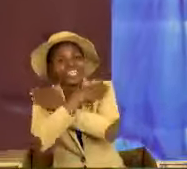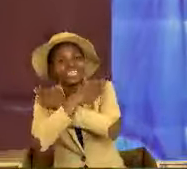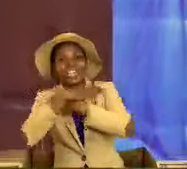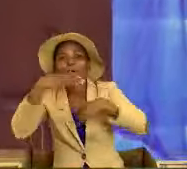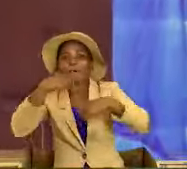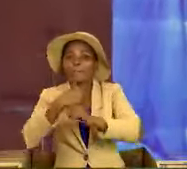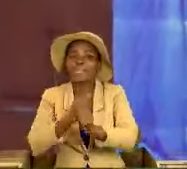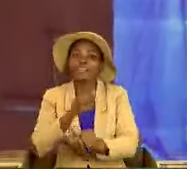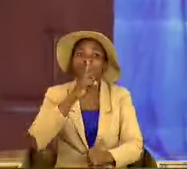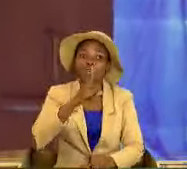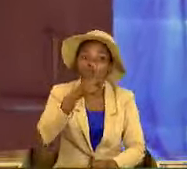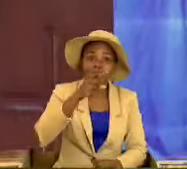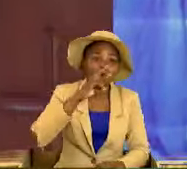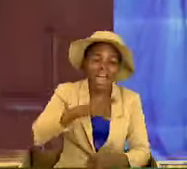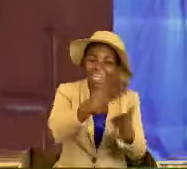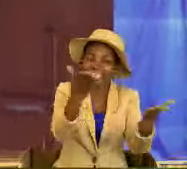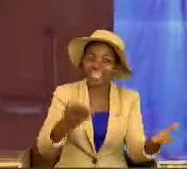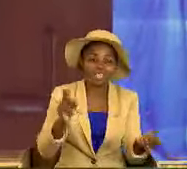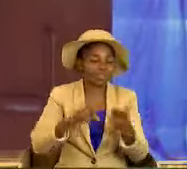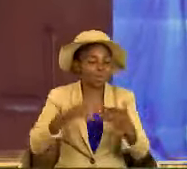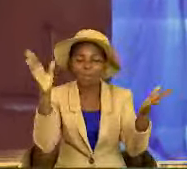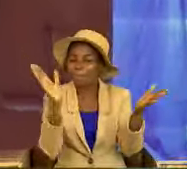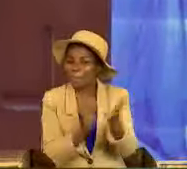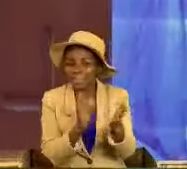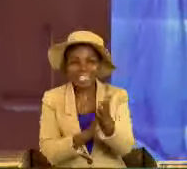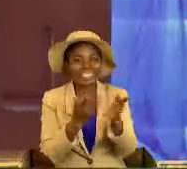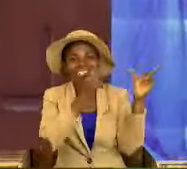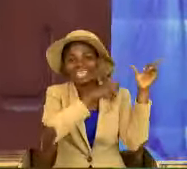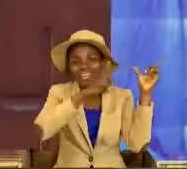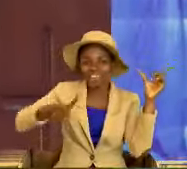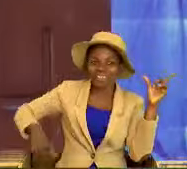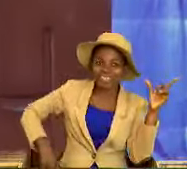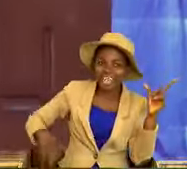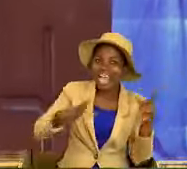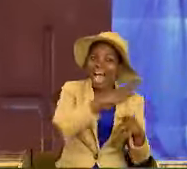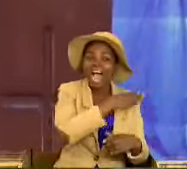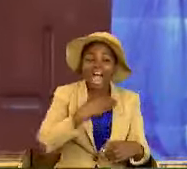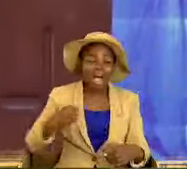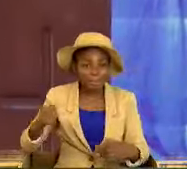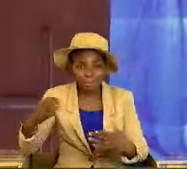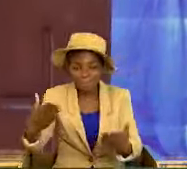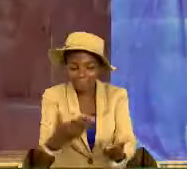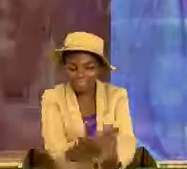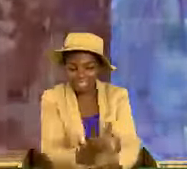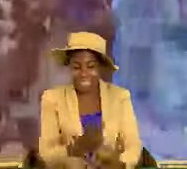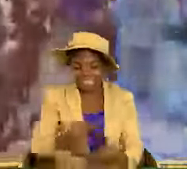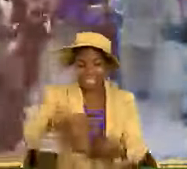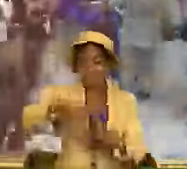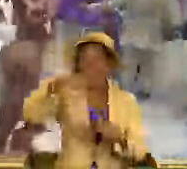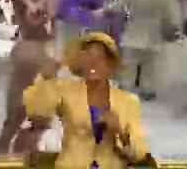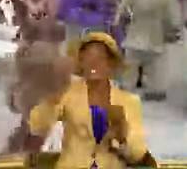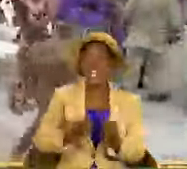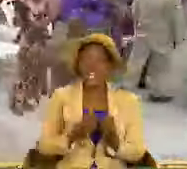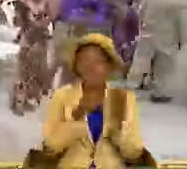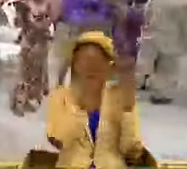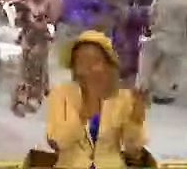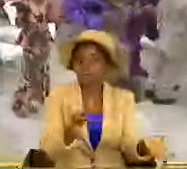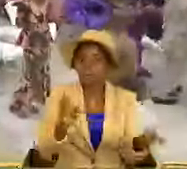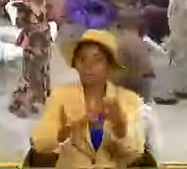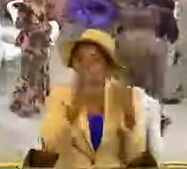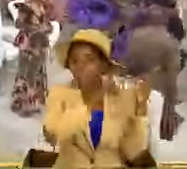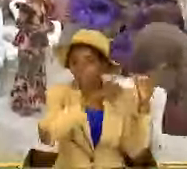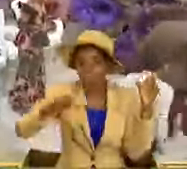come here to praise the Lord and bring this special Thanksgiving offering to the Lord God bless you in